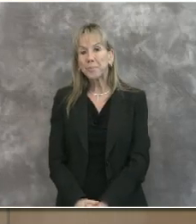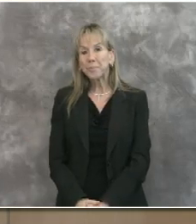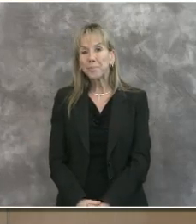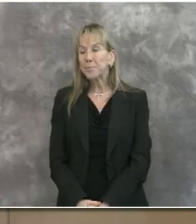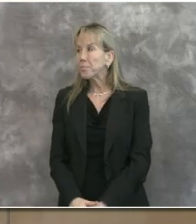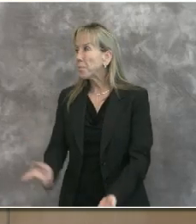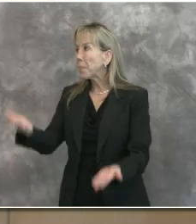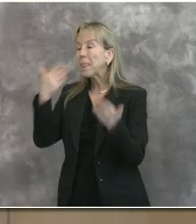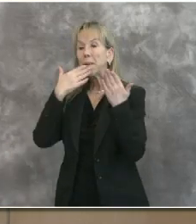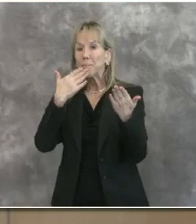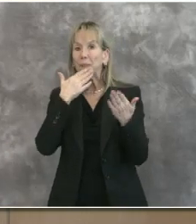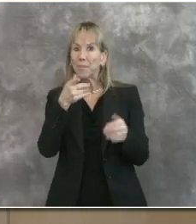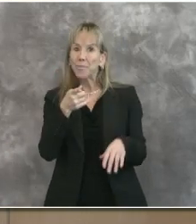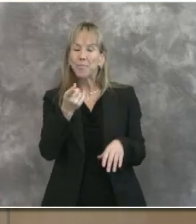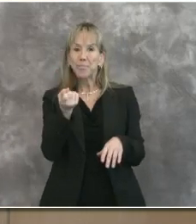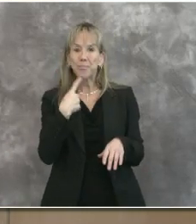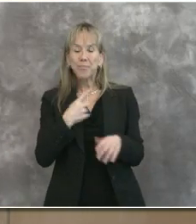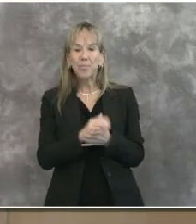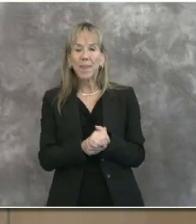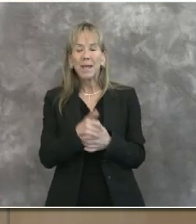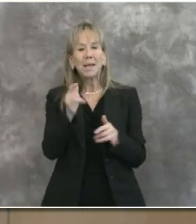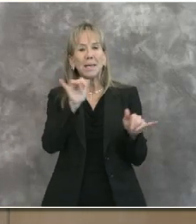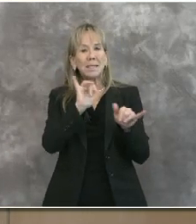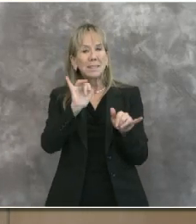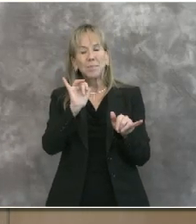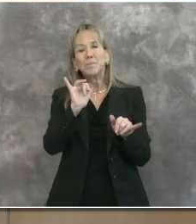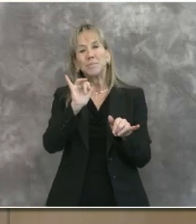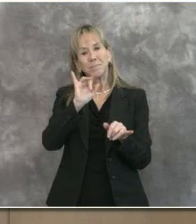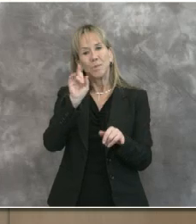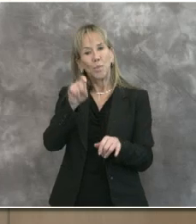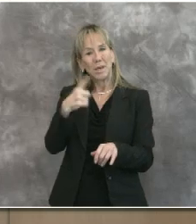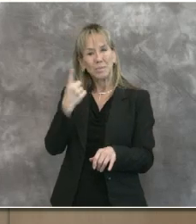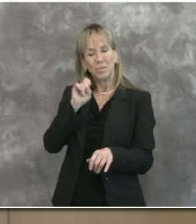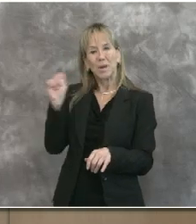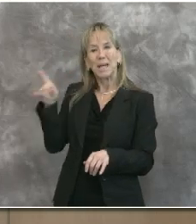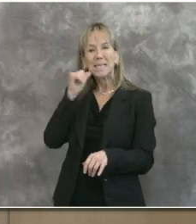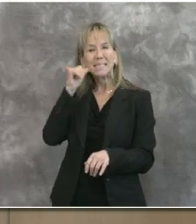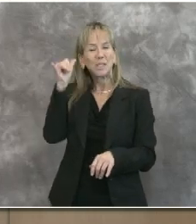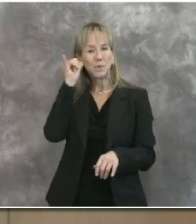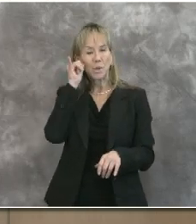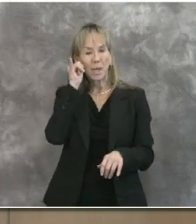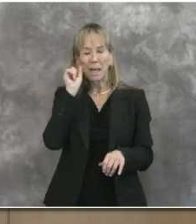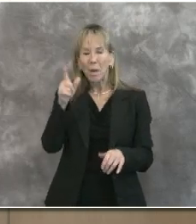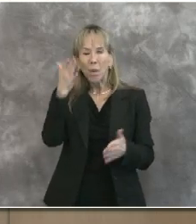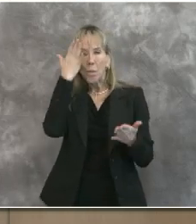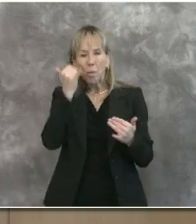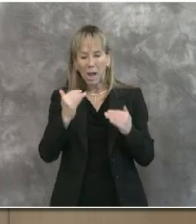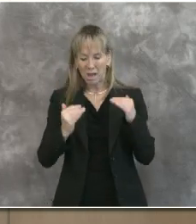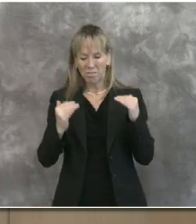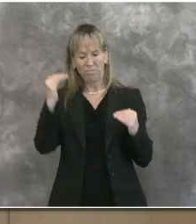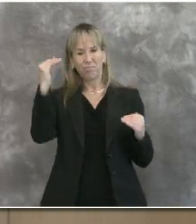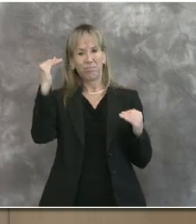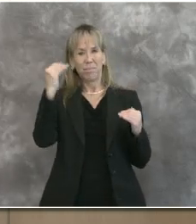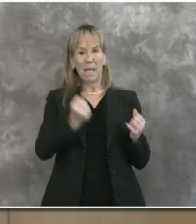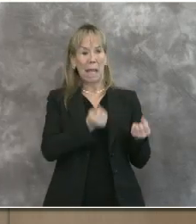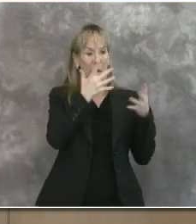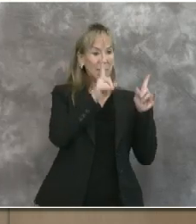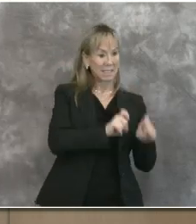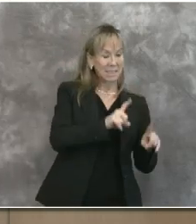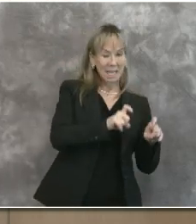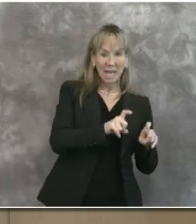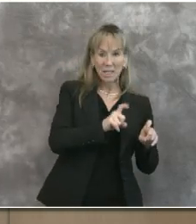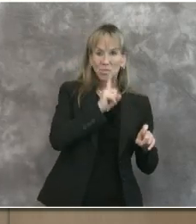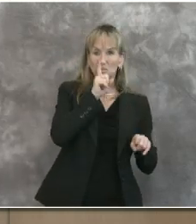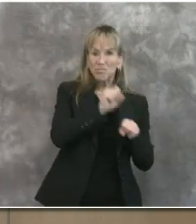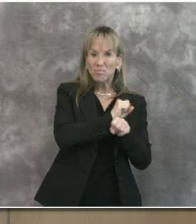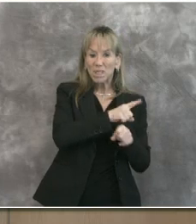Well, thank you for that question. A similar question was asked yesterday about why there's a gap between the number of tests that are being